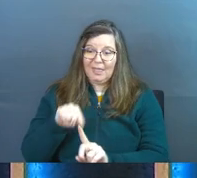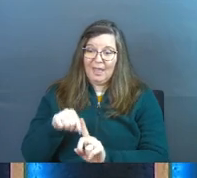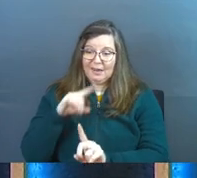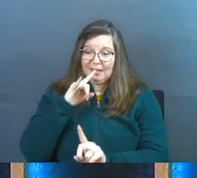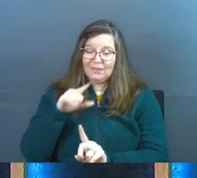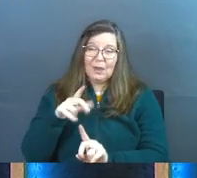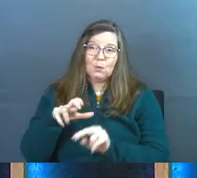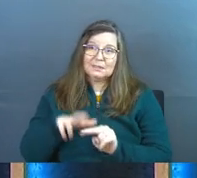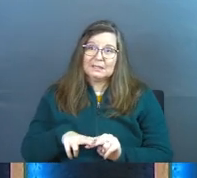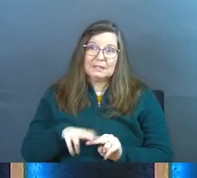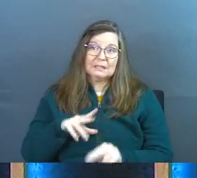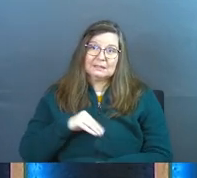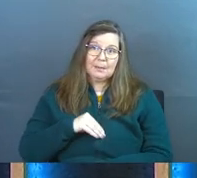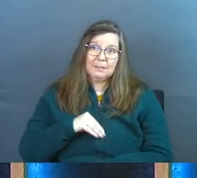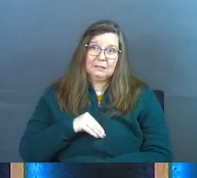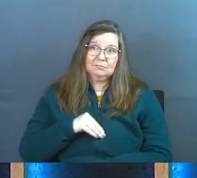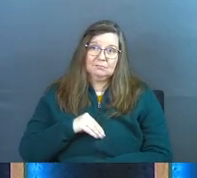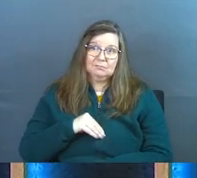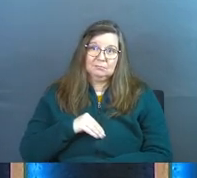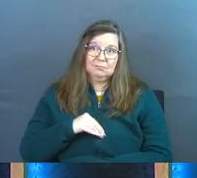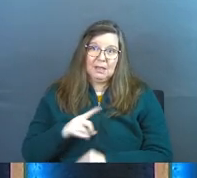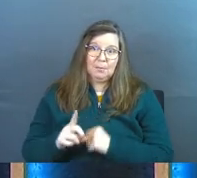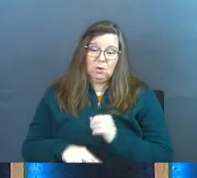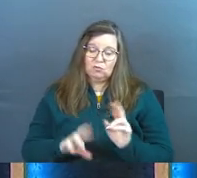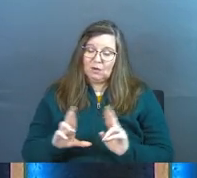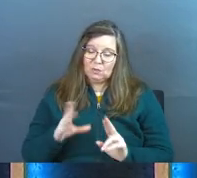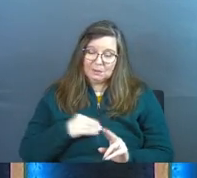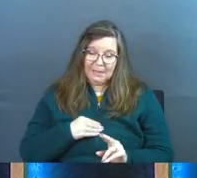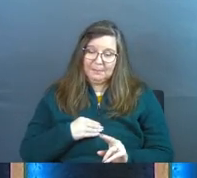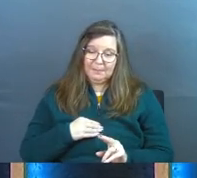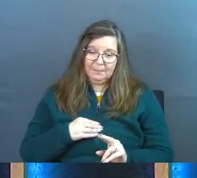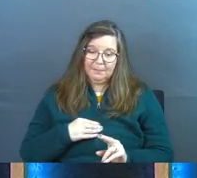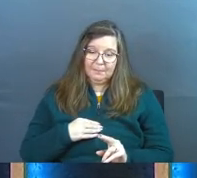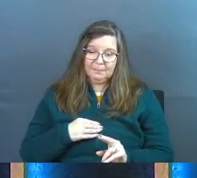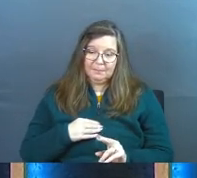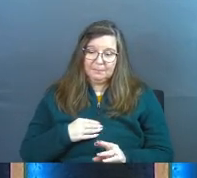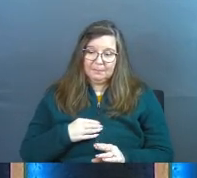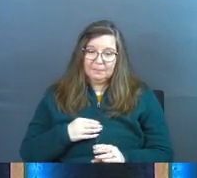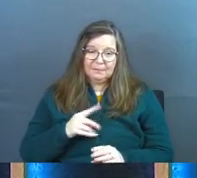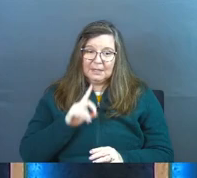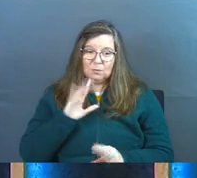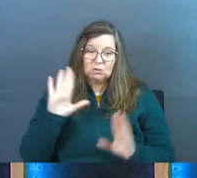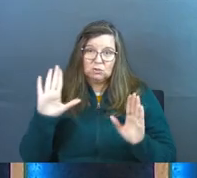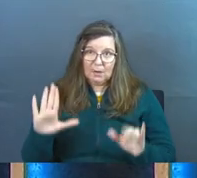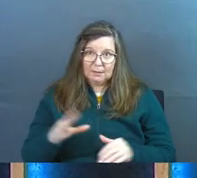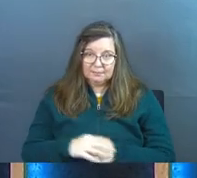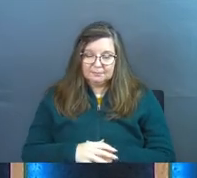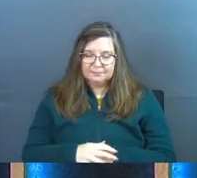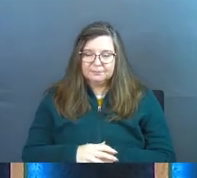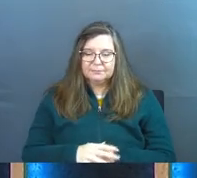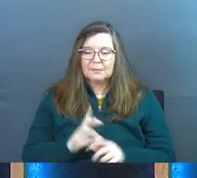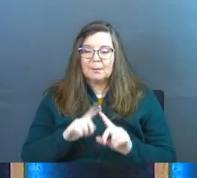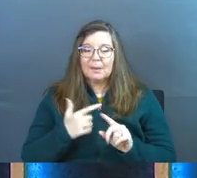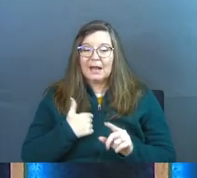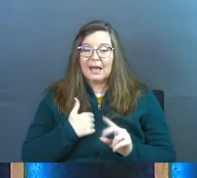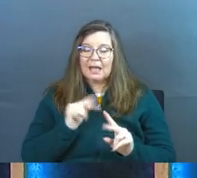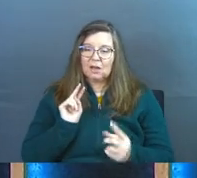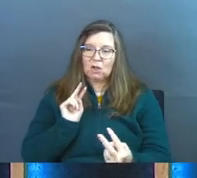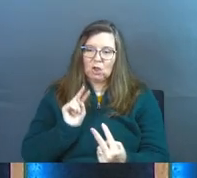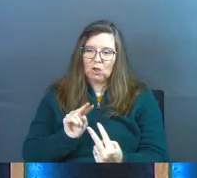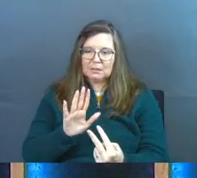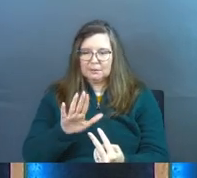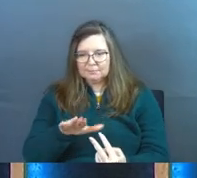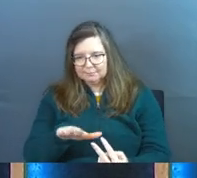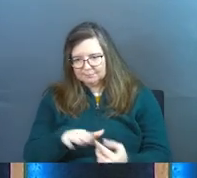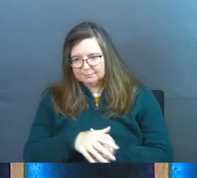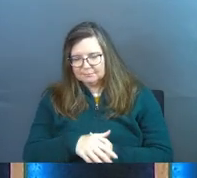them, they were sitting there just awesome, like ready to accept, you know, it was just great. But I got to look and say,